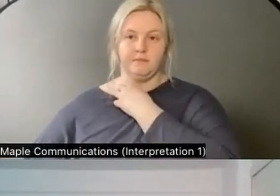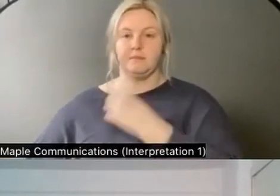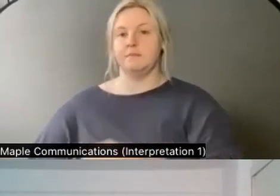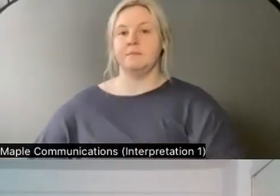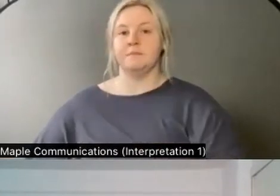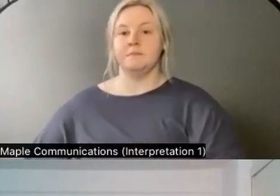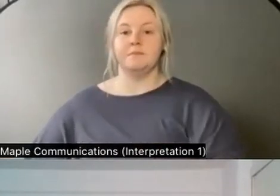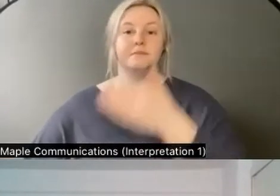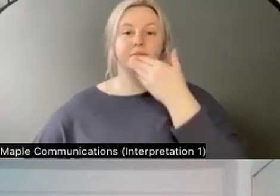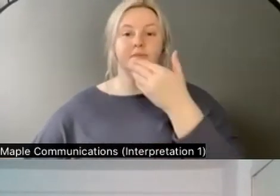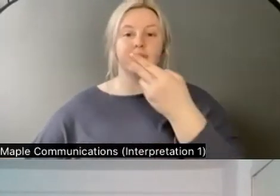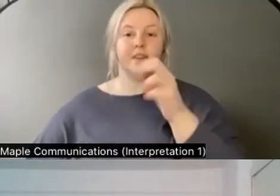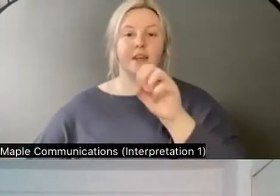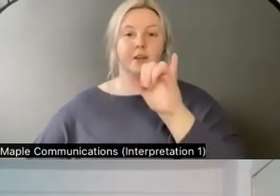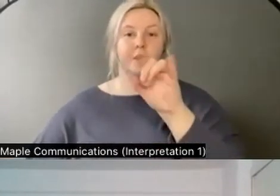Thank you, Heidi.